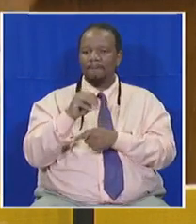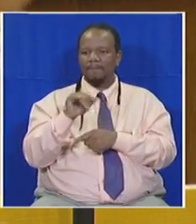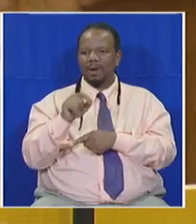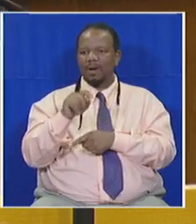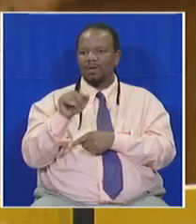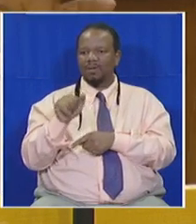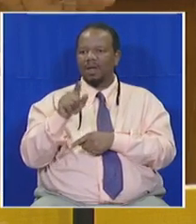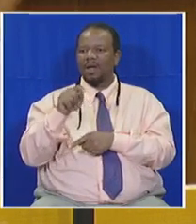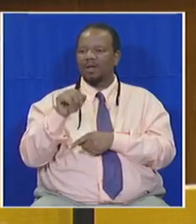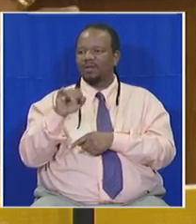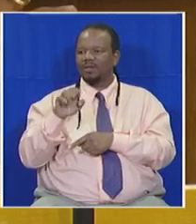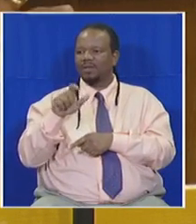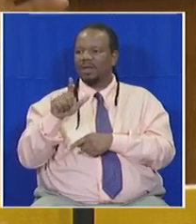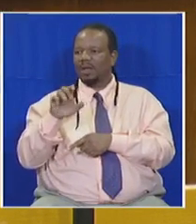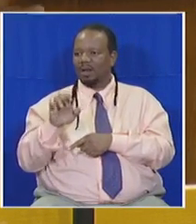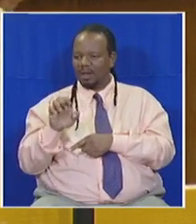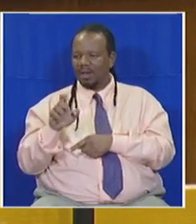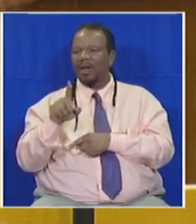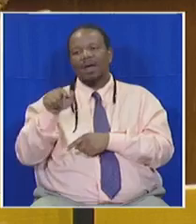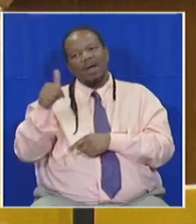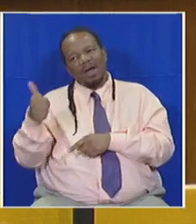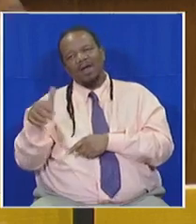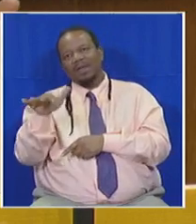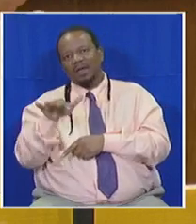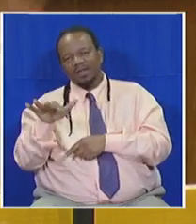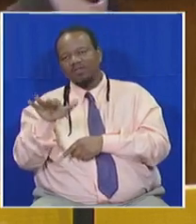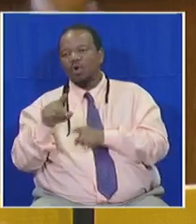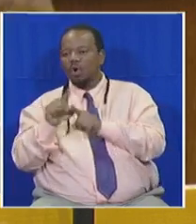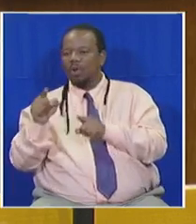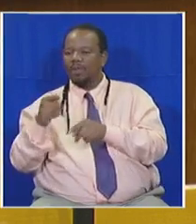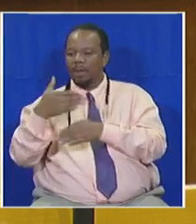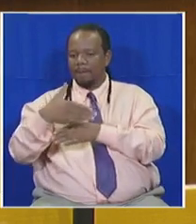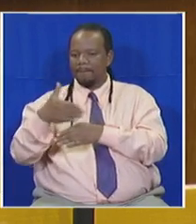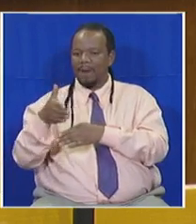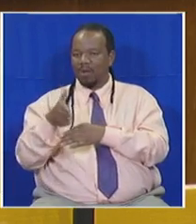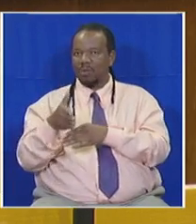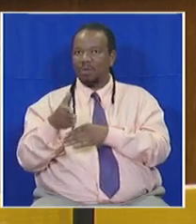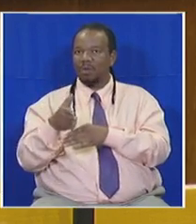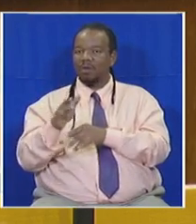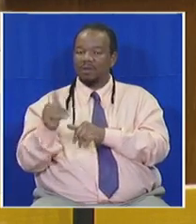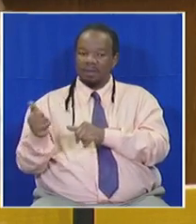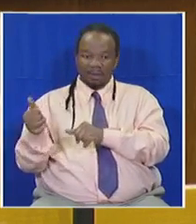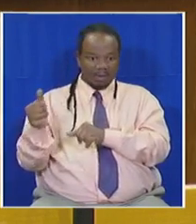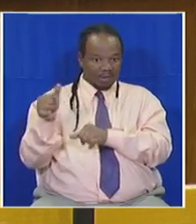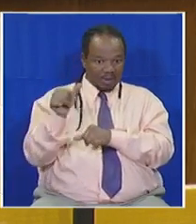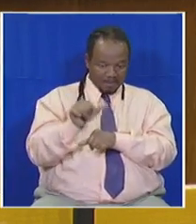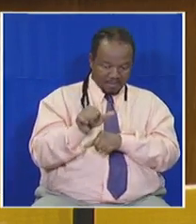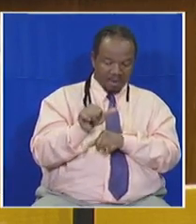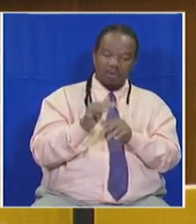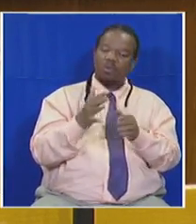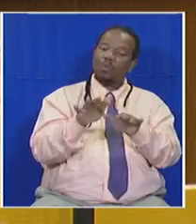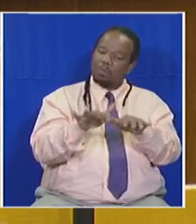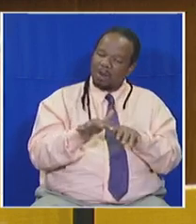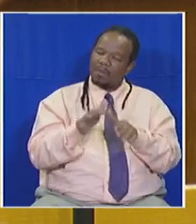other outstanding issues in as far as provincial boundaries are concerned will come back to us, will come back to this house.